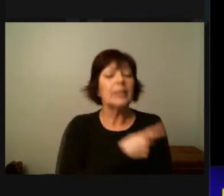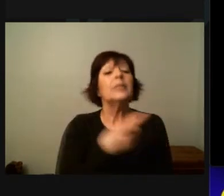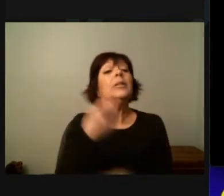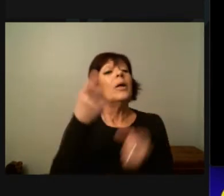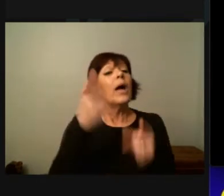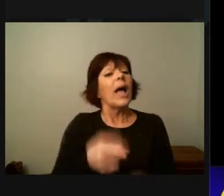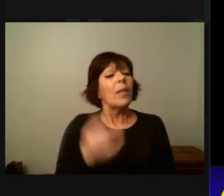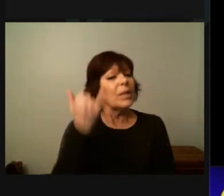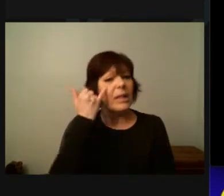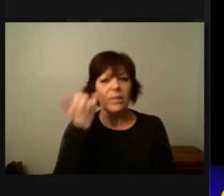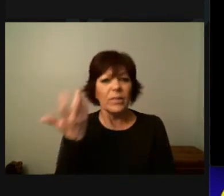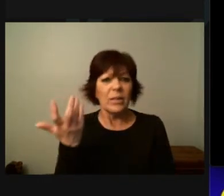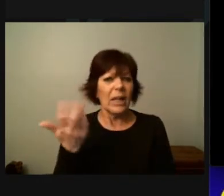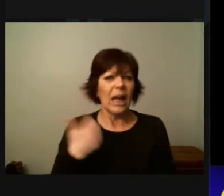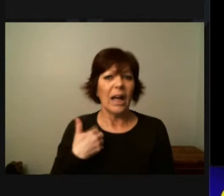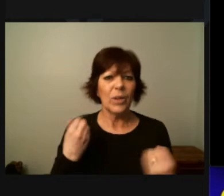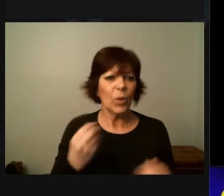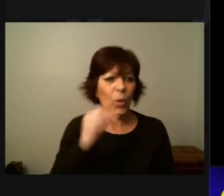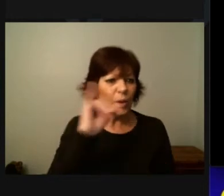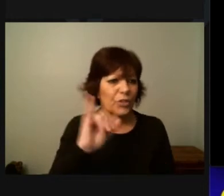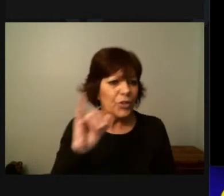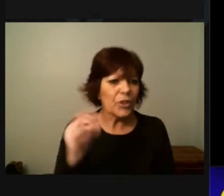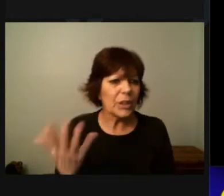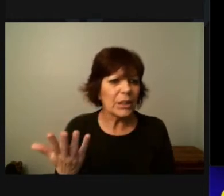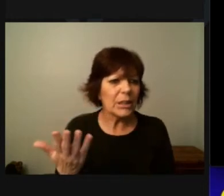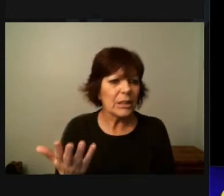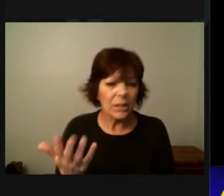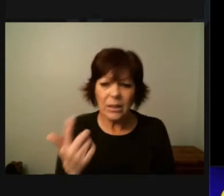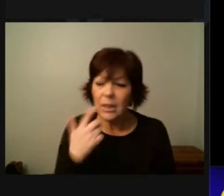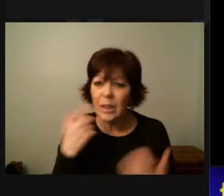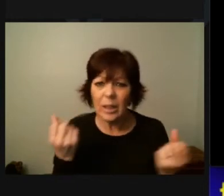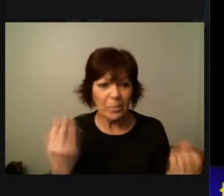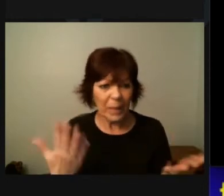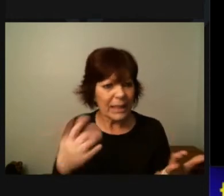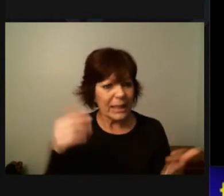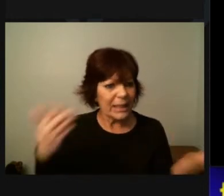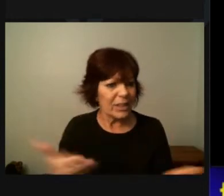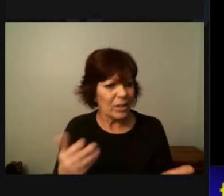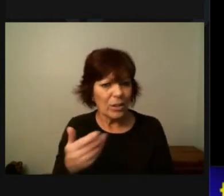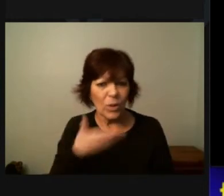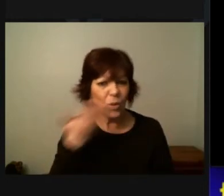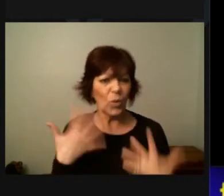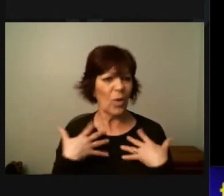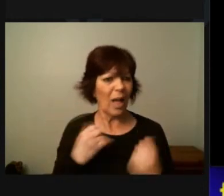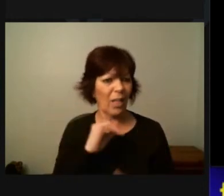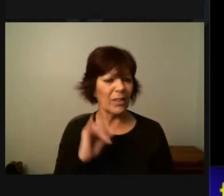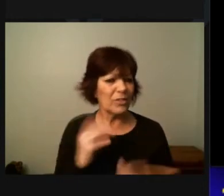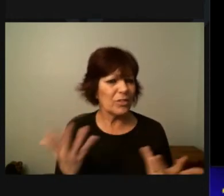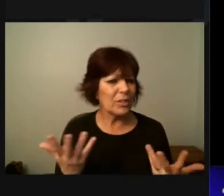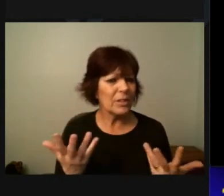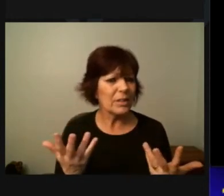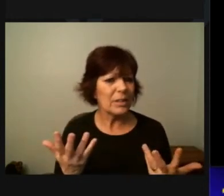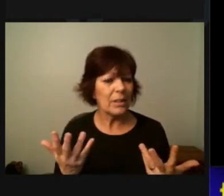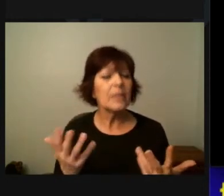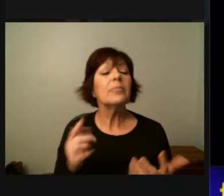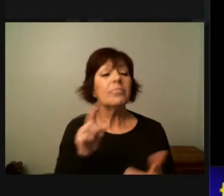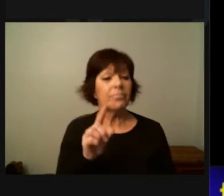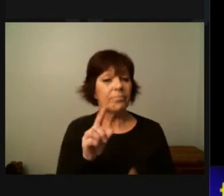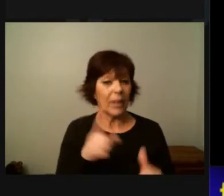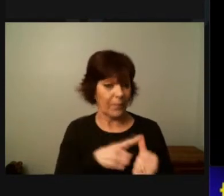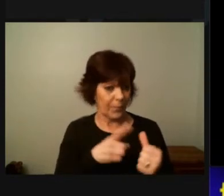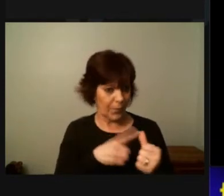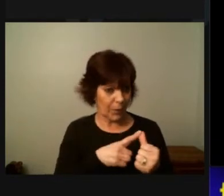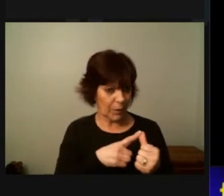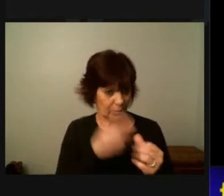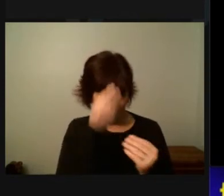if you don't have any insurance? There are quite a lot of us in the US that don't have a lot of insurance. Well, first thing we want you to